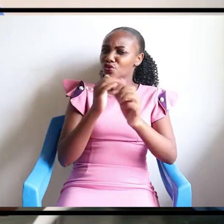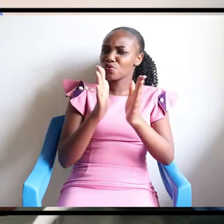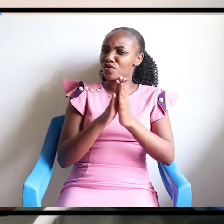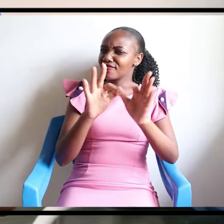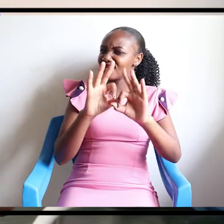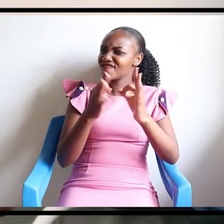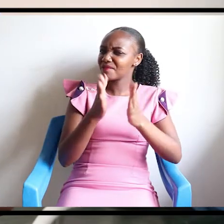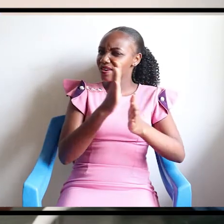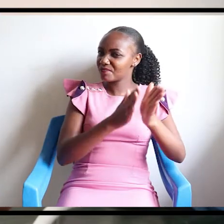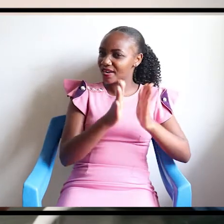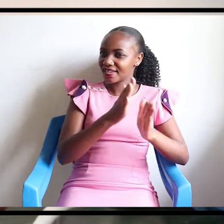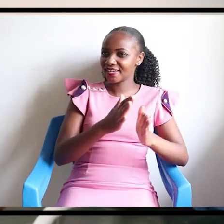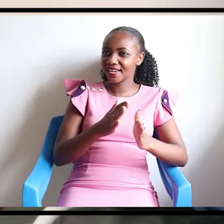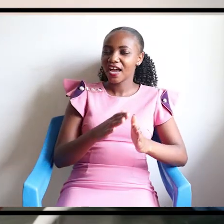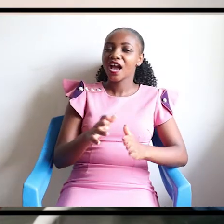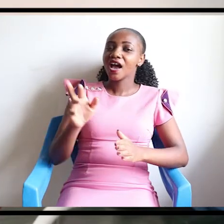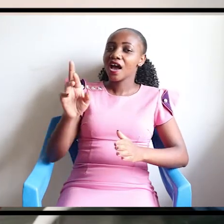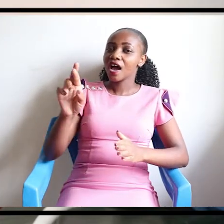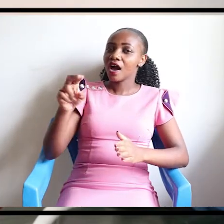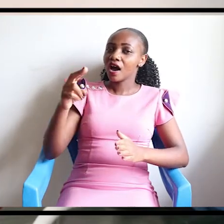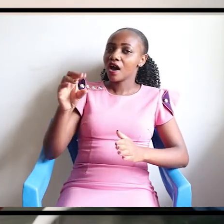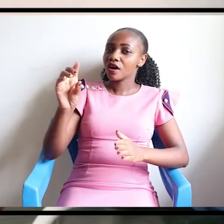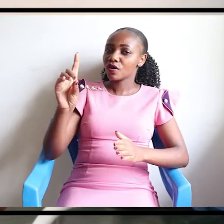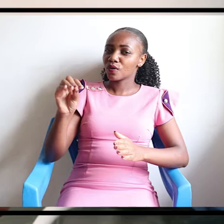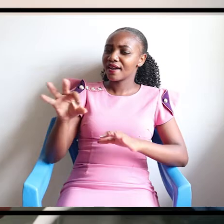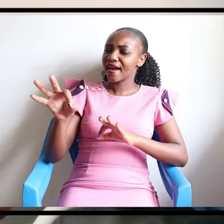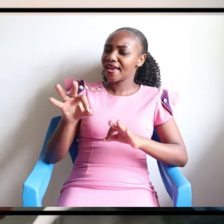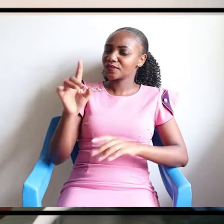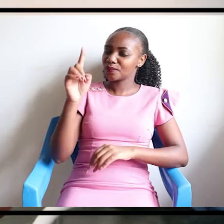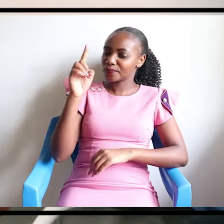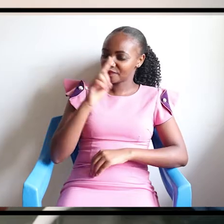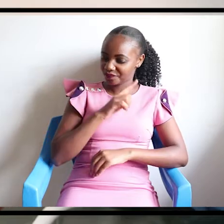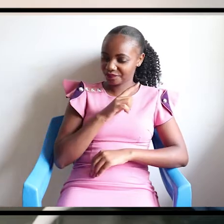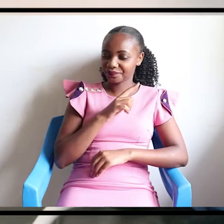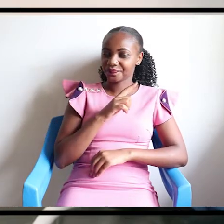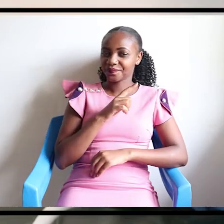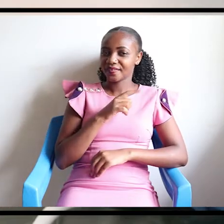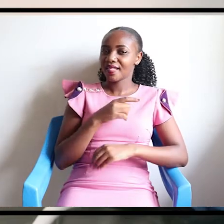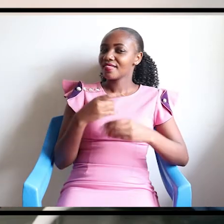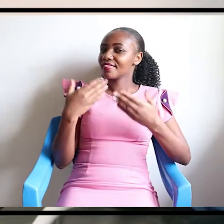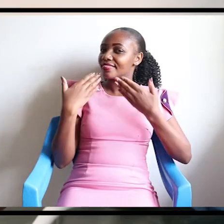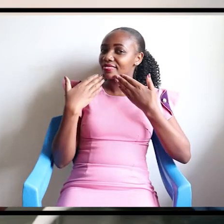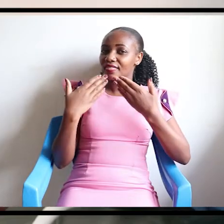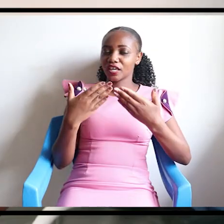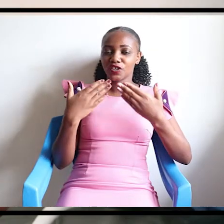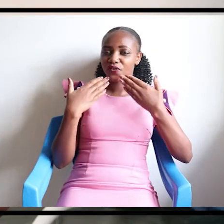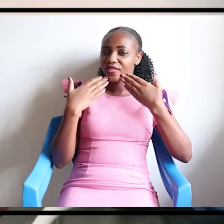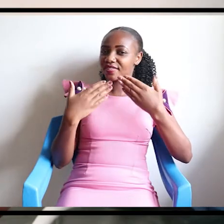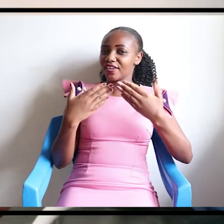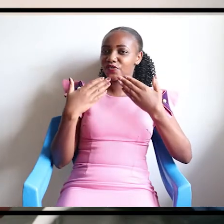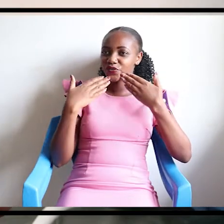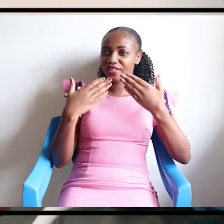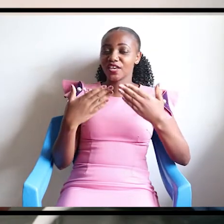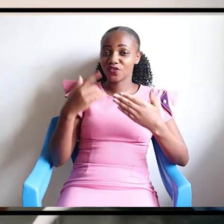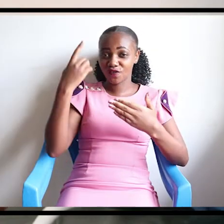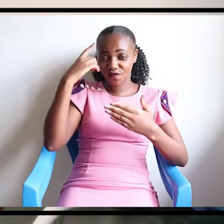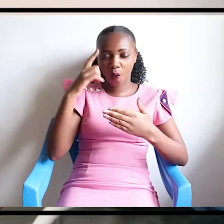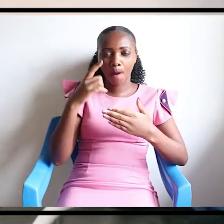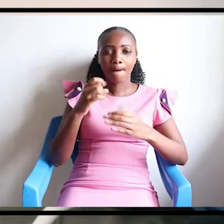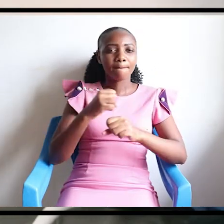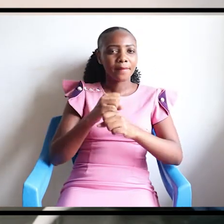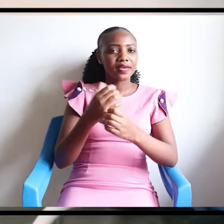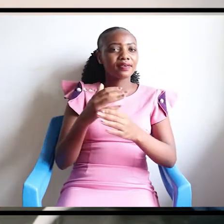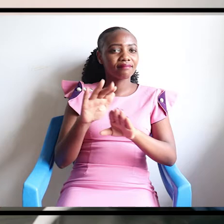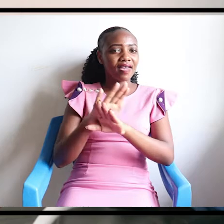family planning, Rhoda has explained it so well to us, and we are so grateful, Rhoda, that you've made it easier